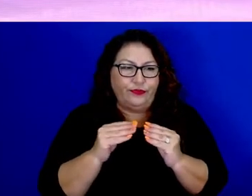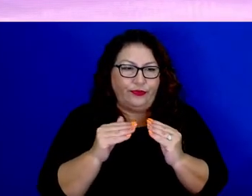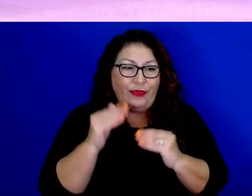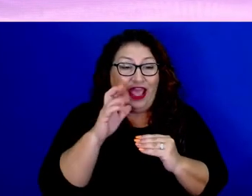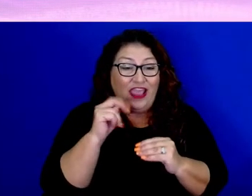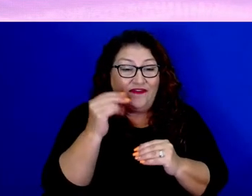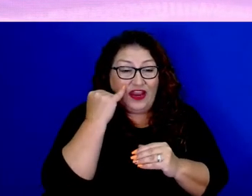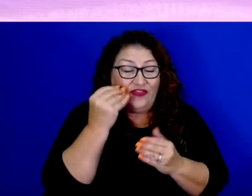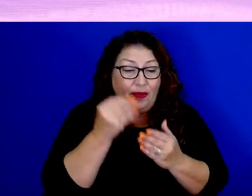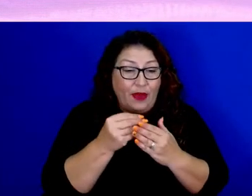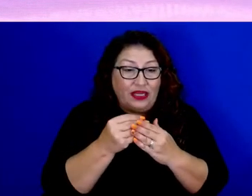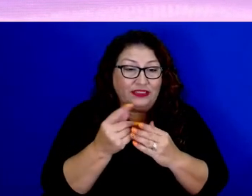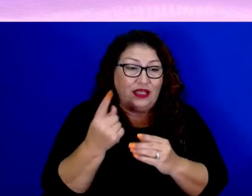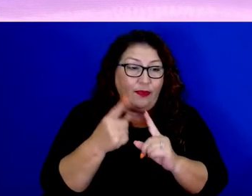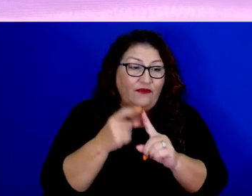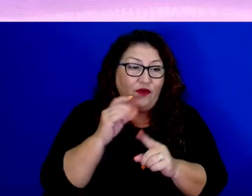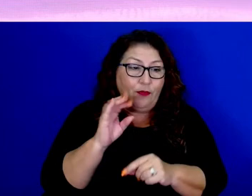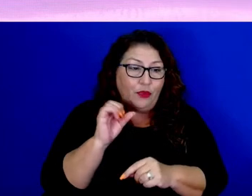Brussels?